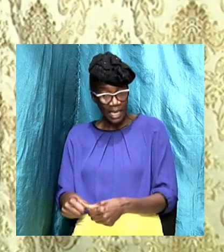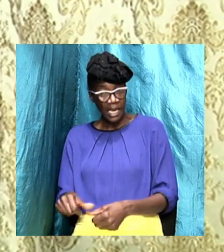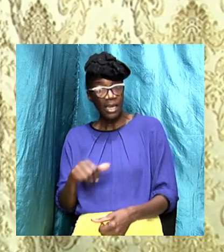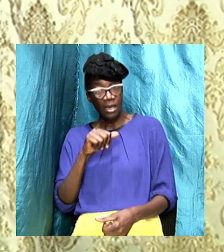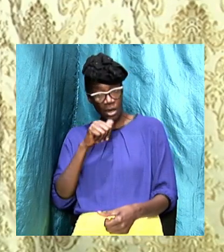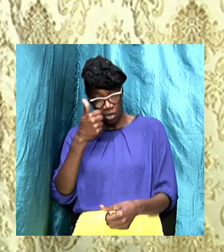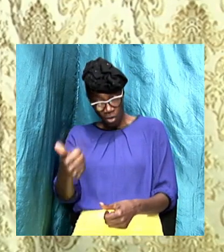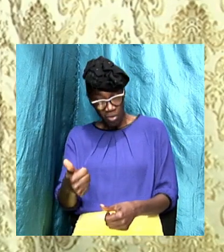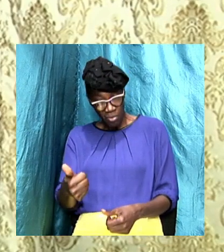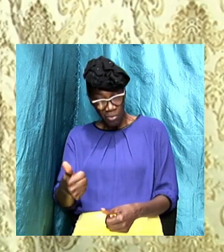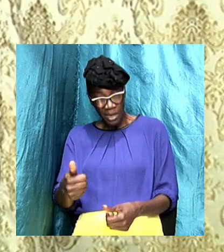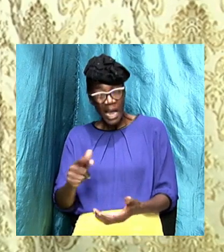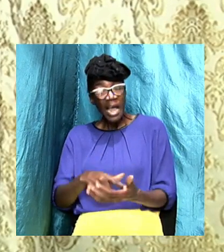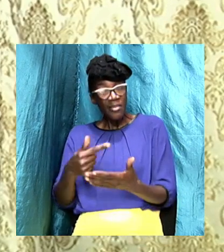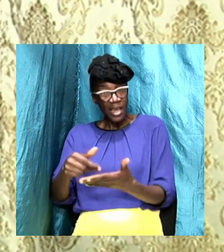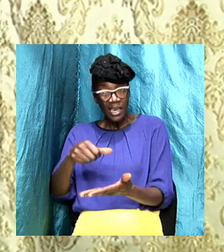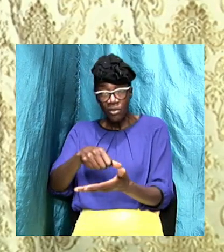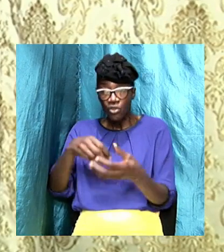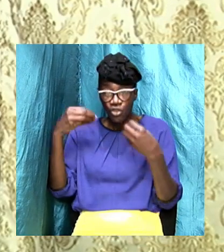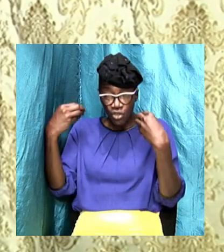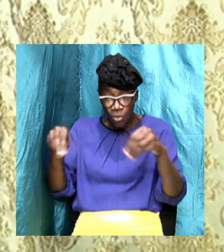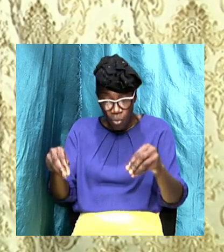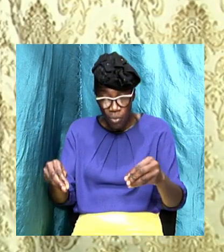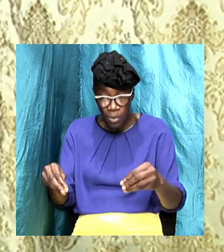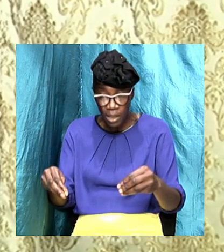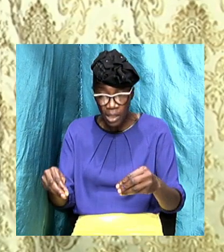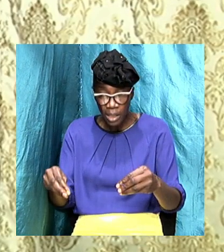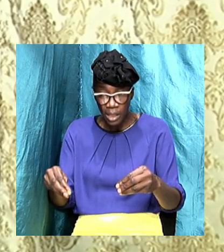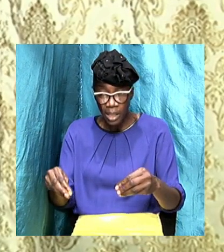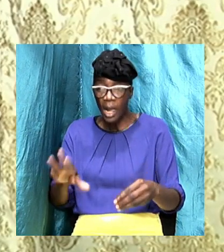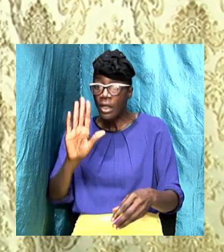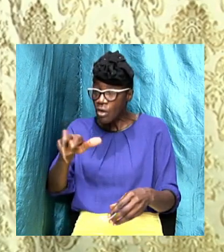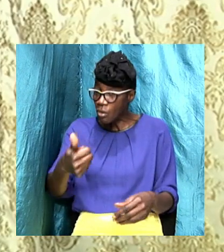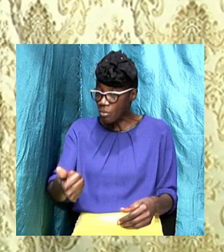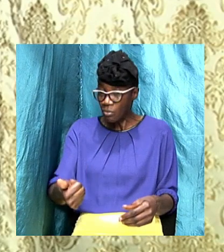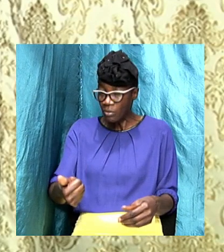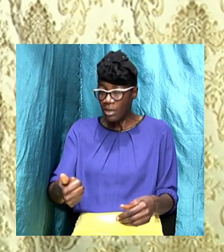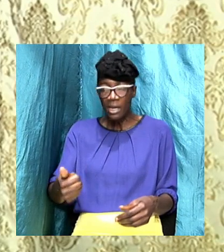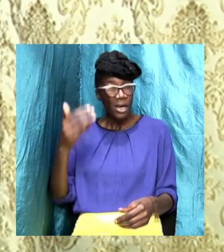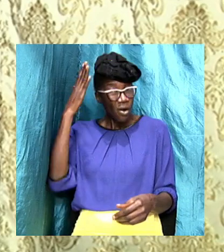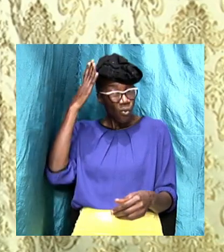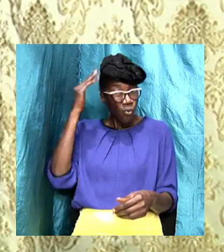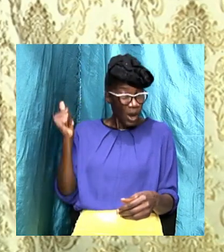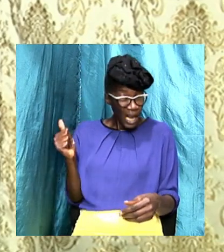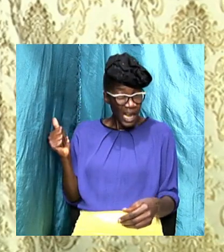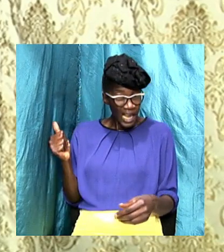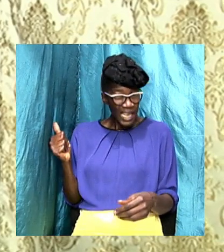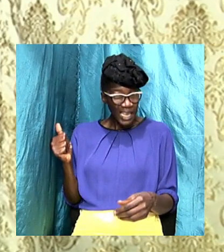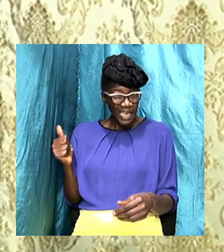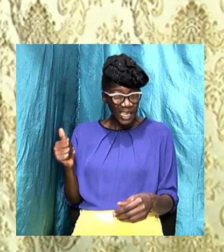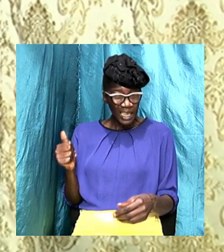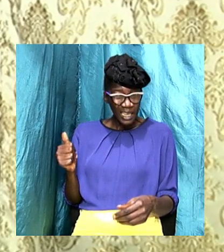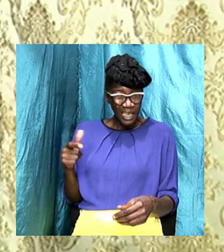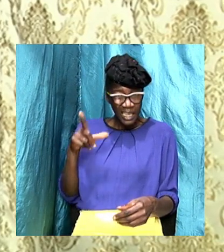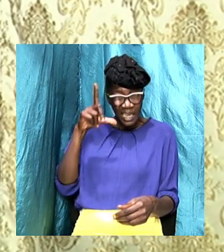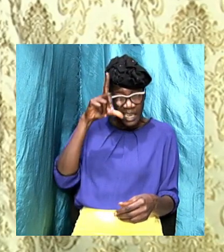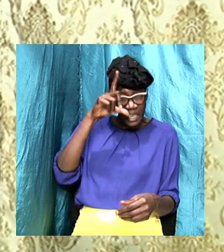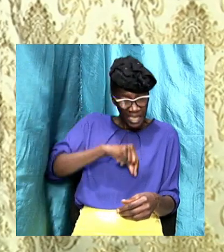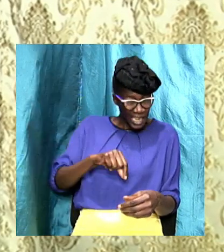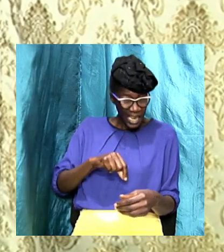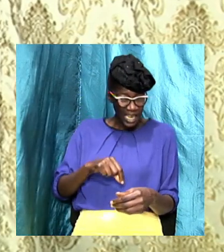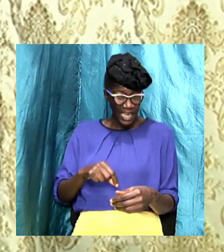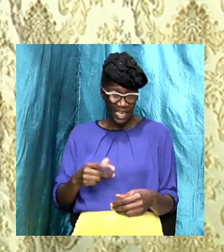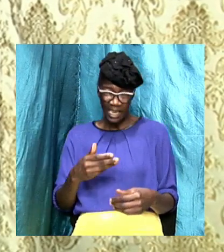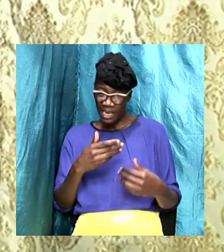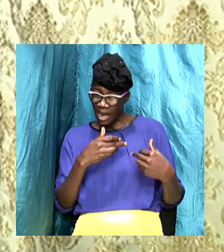after it was sold, was it not thine own? Why hast thou conceived this thing in thy heart?